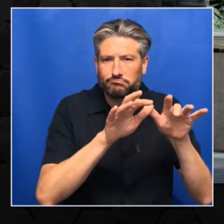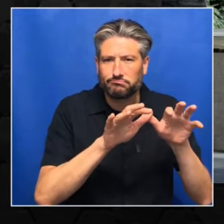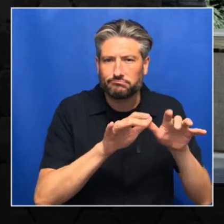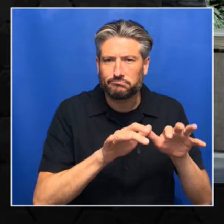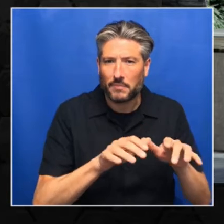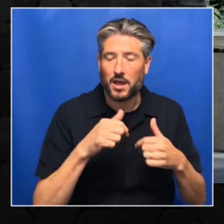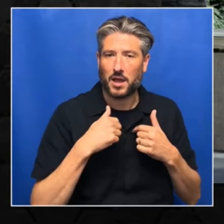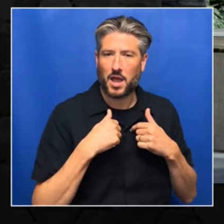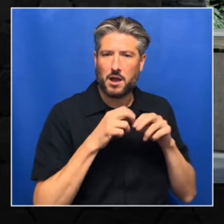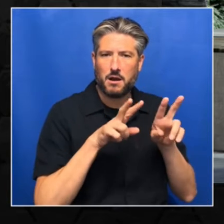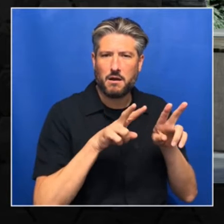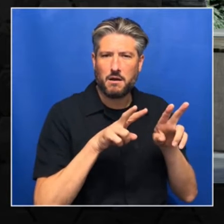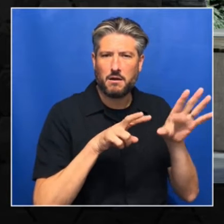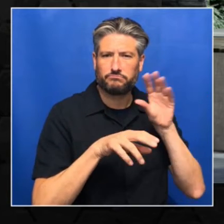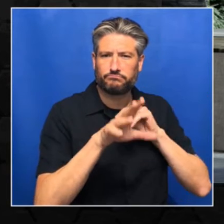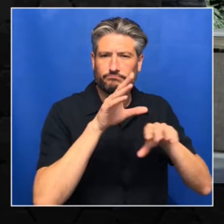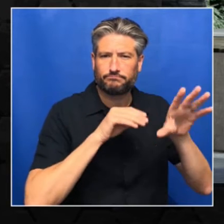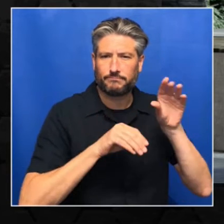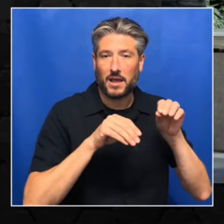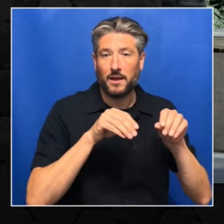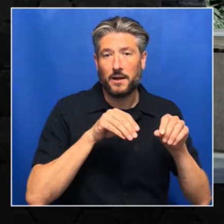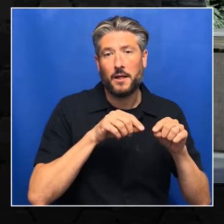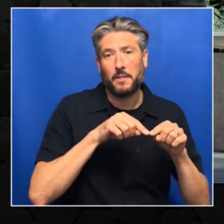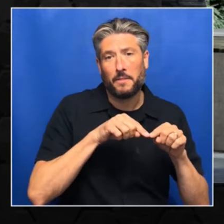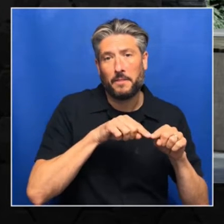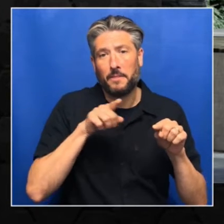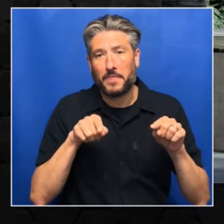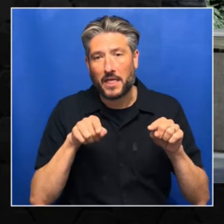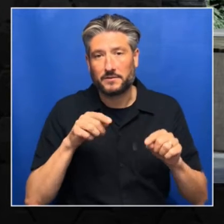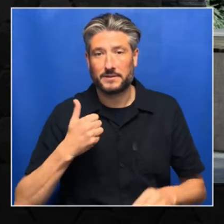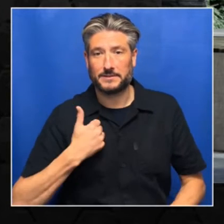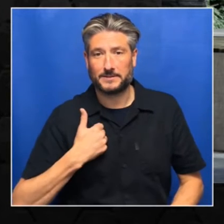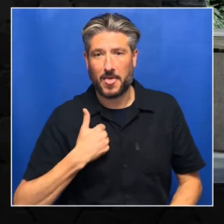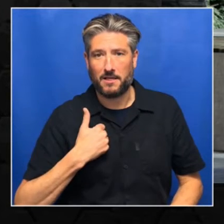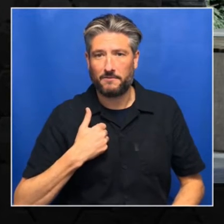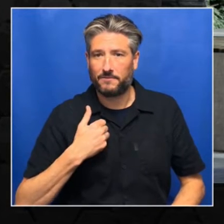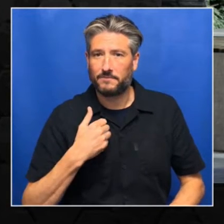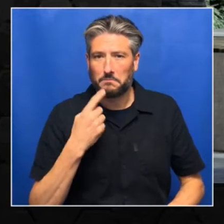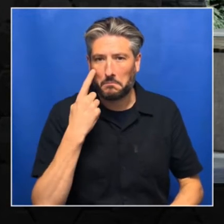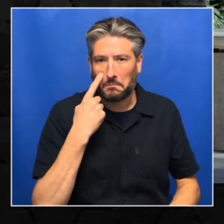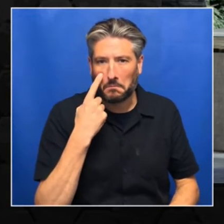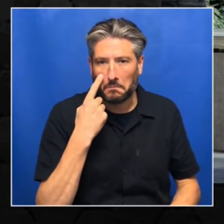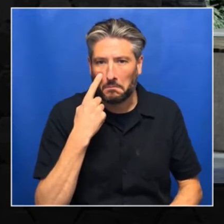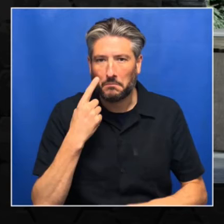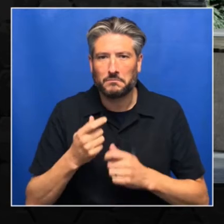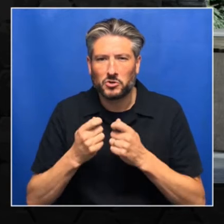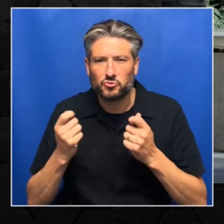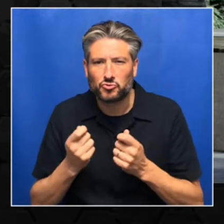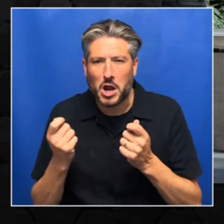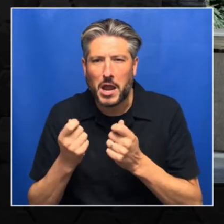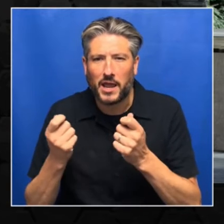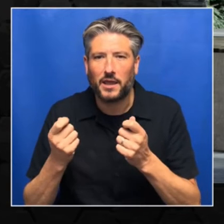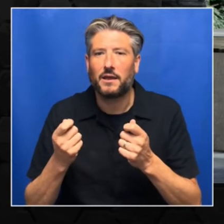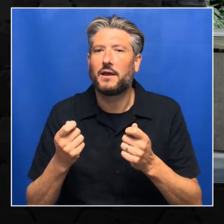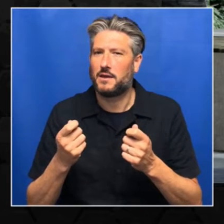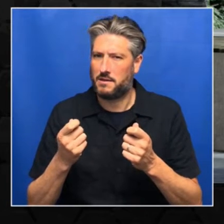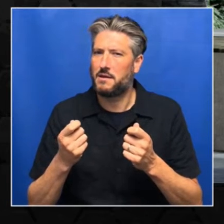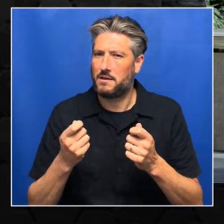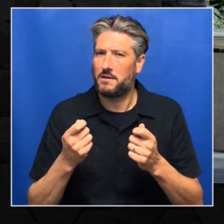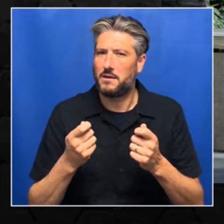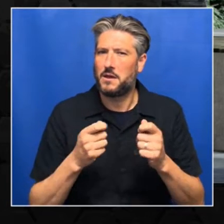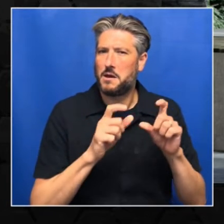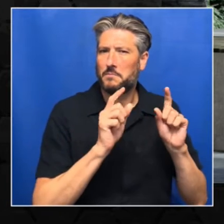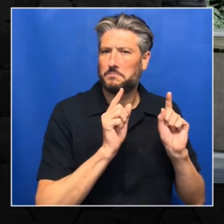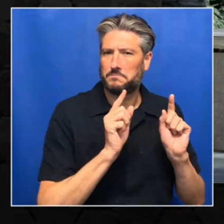Jupyter Cells, where you can try out stuff, which was pretty interesting, right? Then another module which caught my attention was basically the